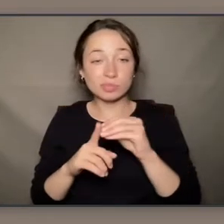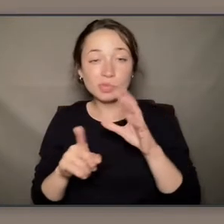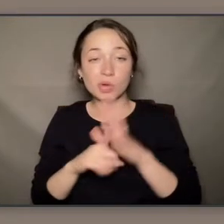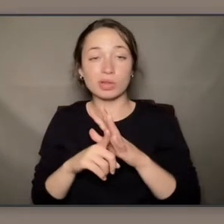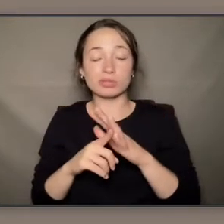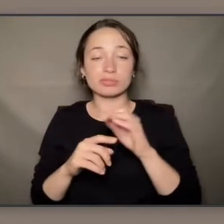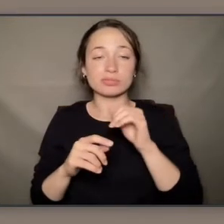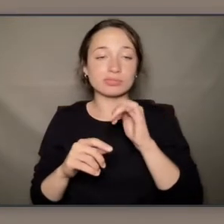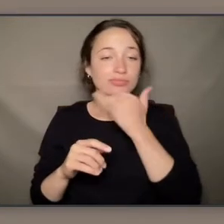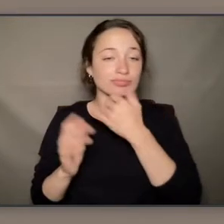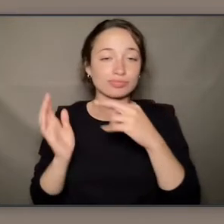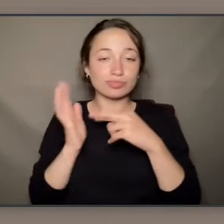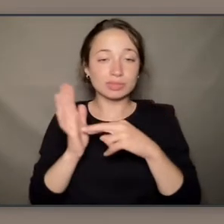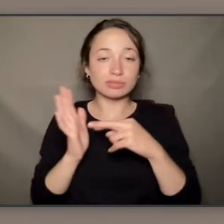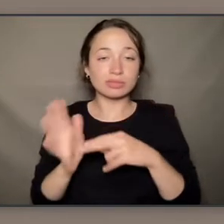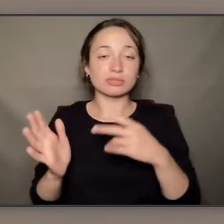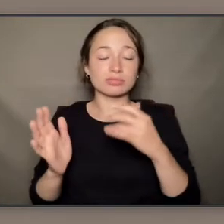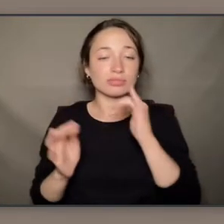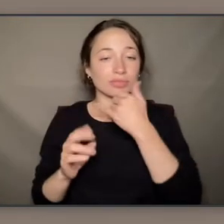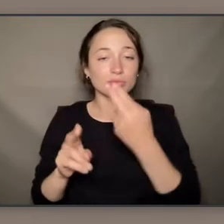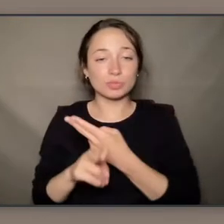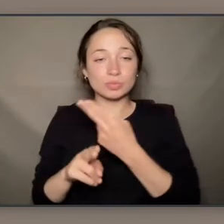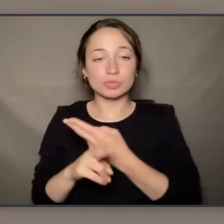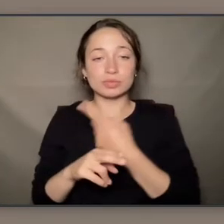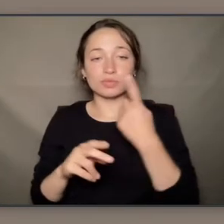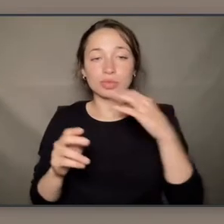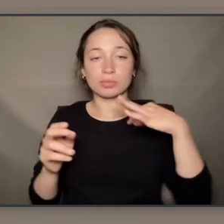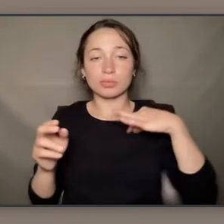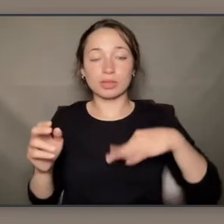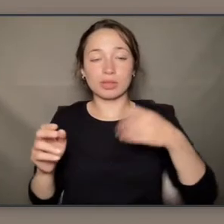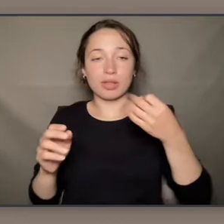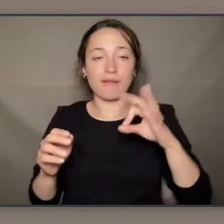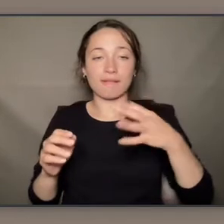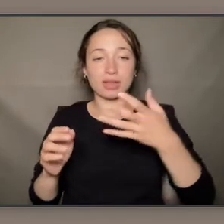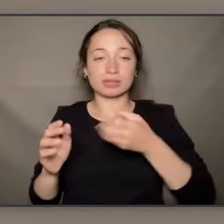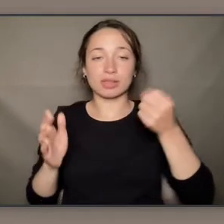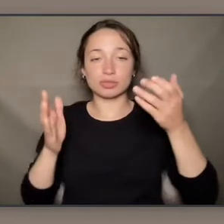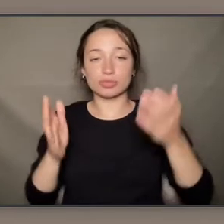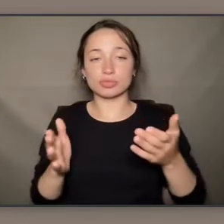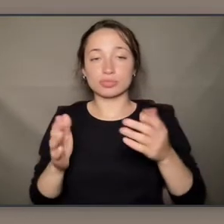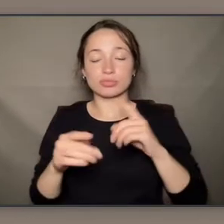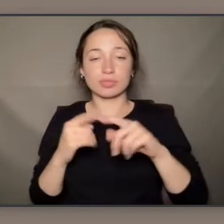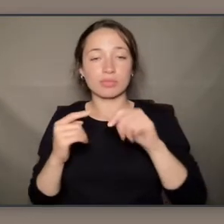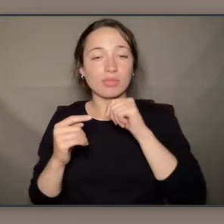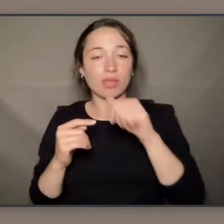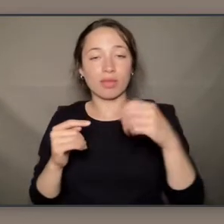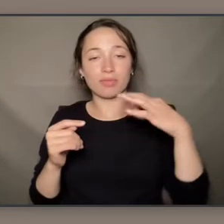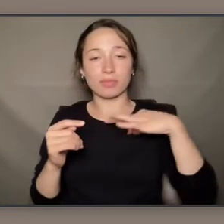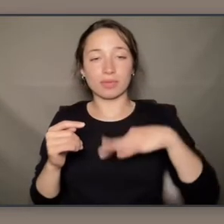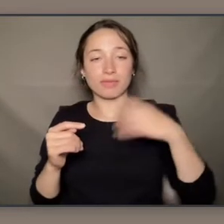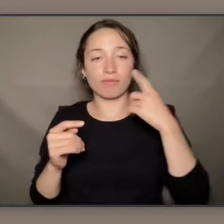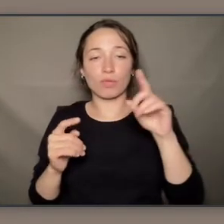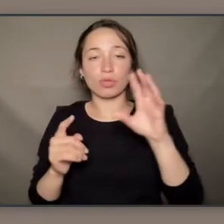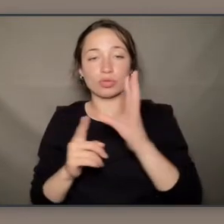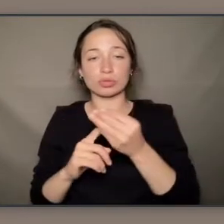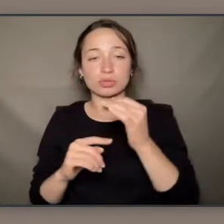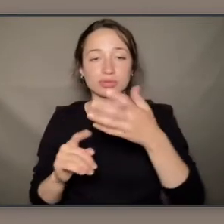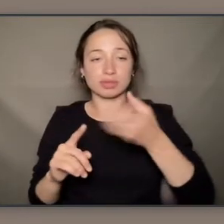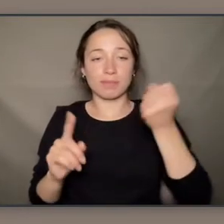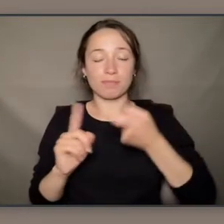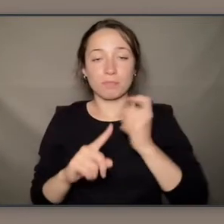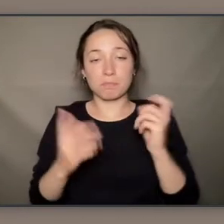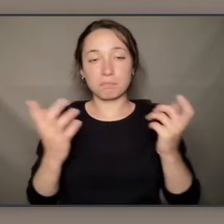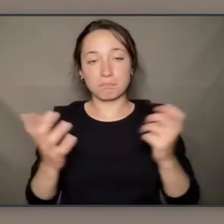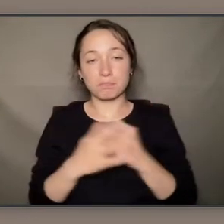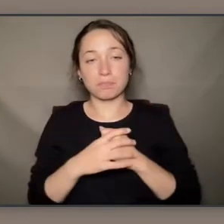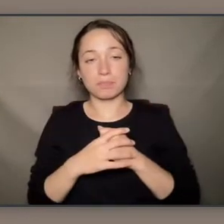exploited, misrepresented, misused for the benefit of the taker, not necessarily the benefit of the culture they're